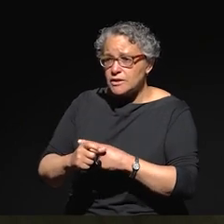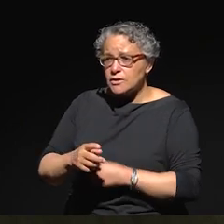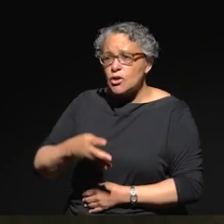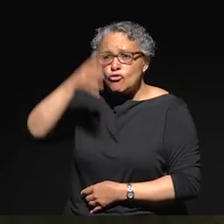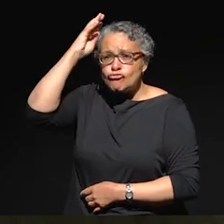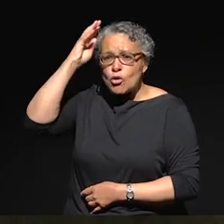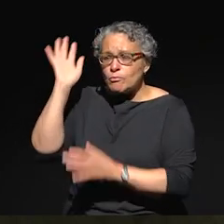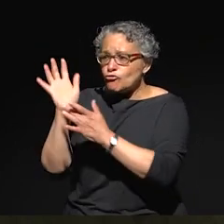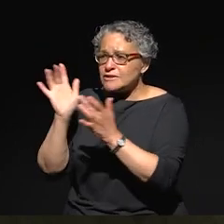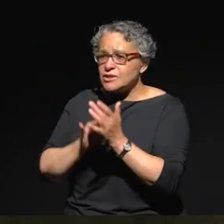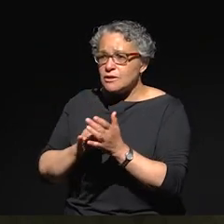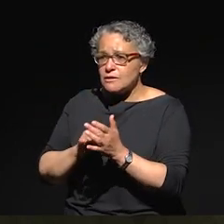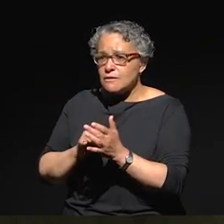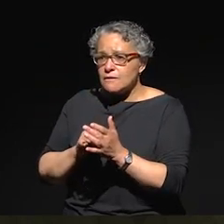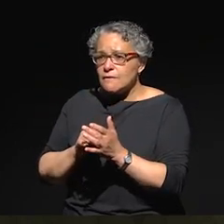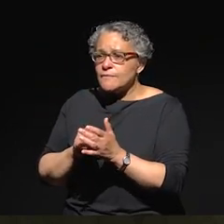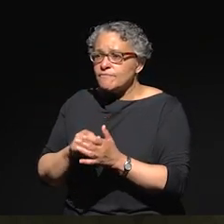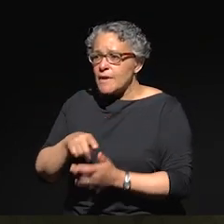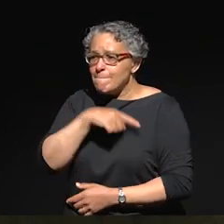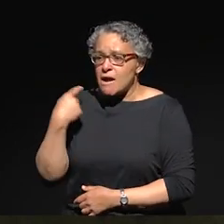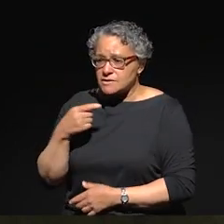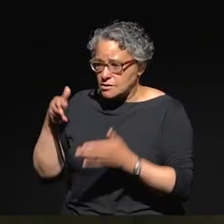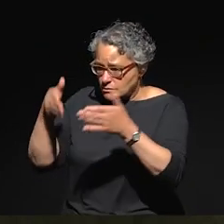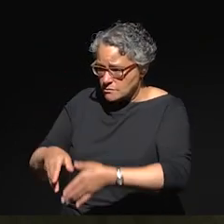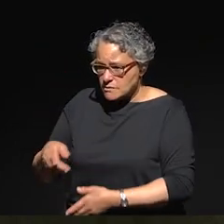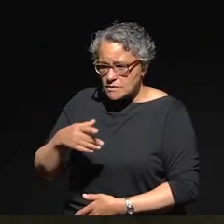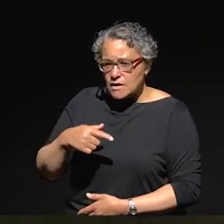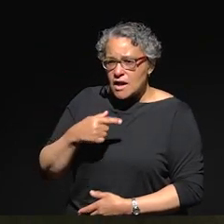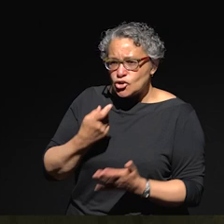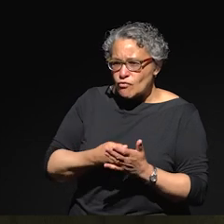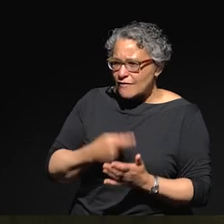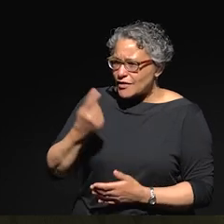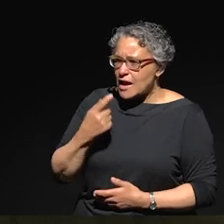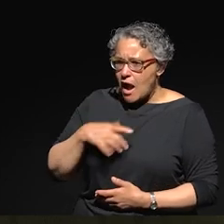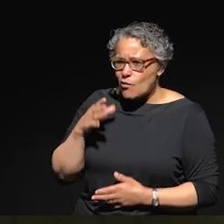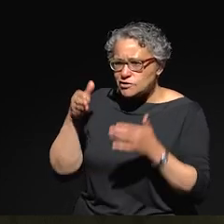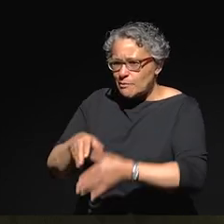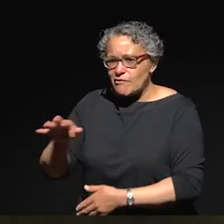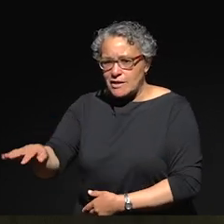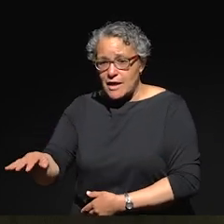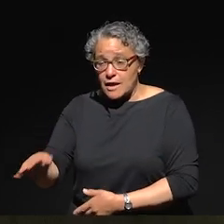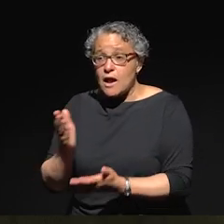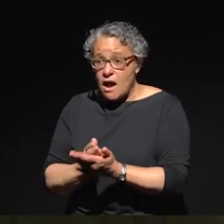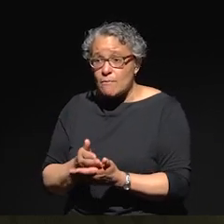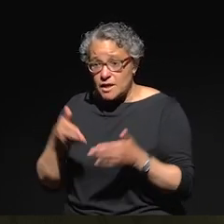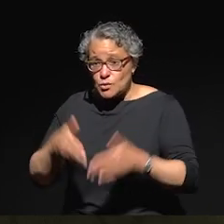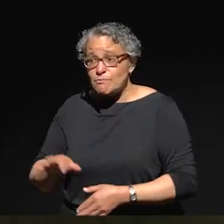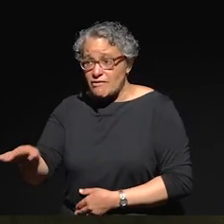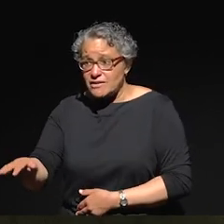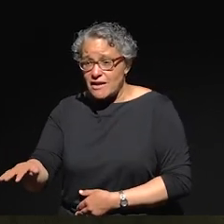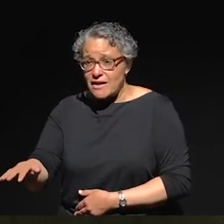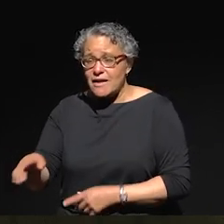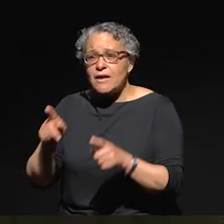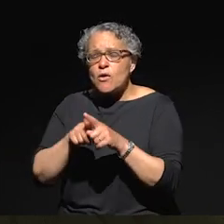there. And this is what Raphael is thinking: I'm going to be buried there. And indeed he was, and he was also drawing it. There's this fantastic